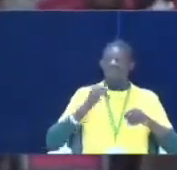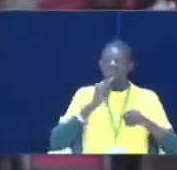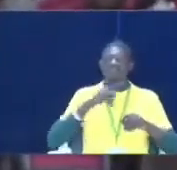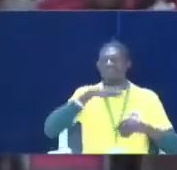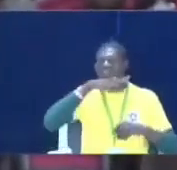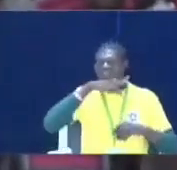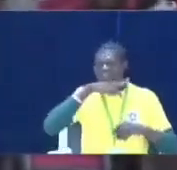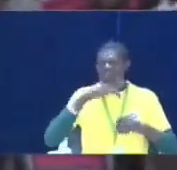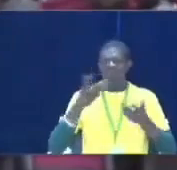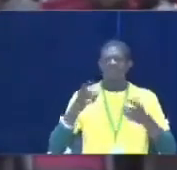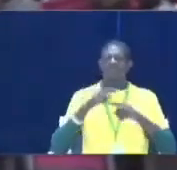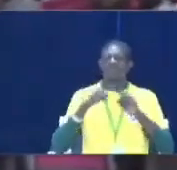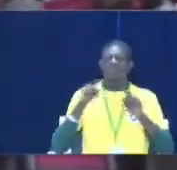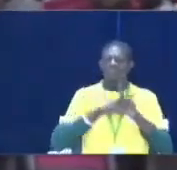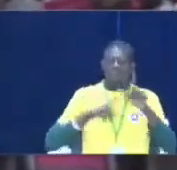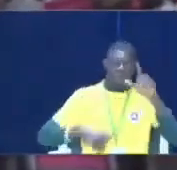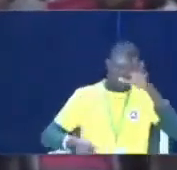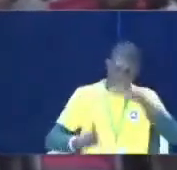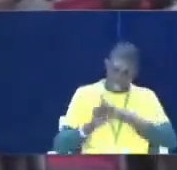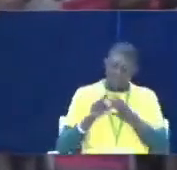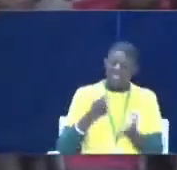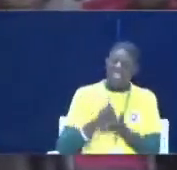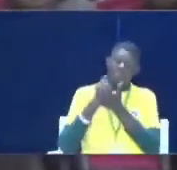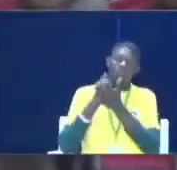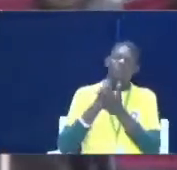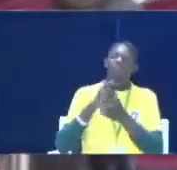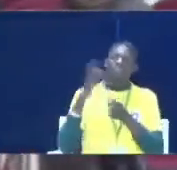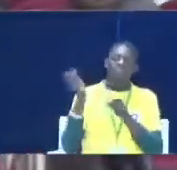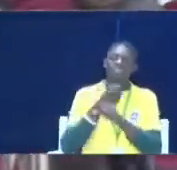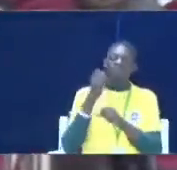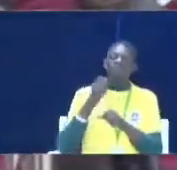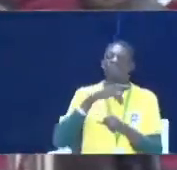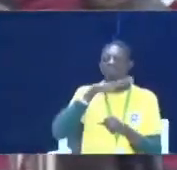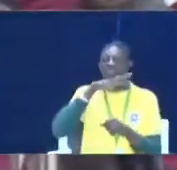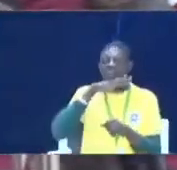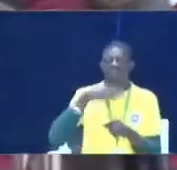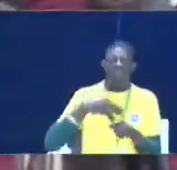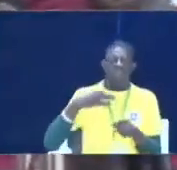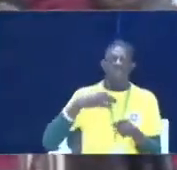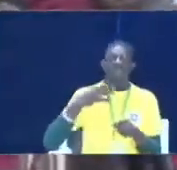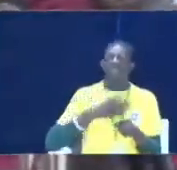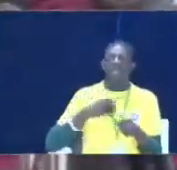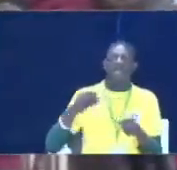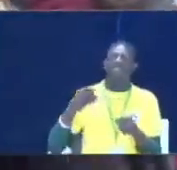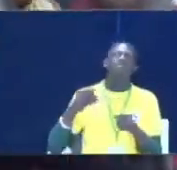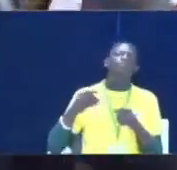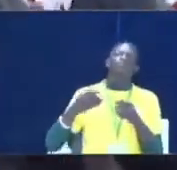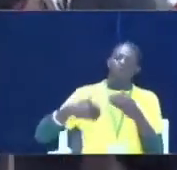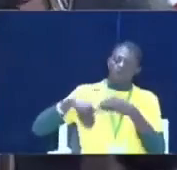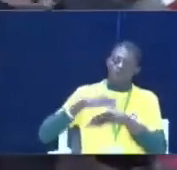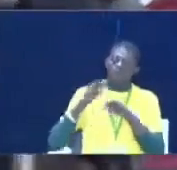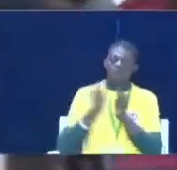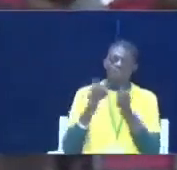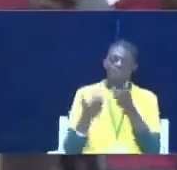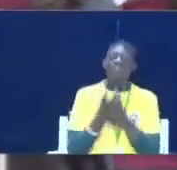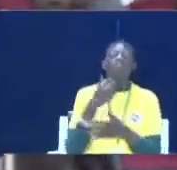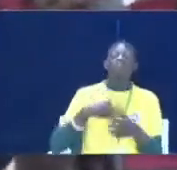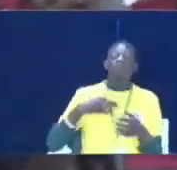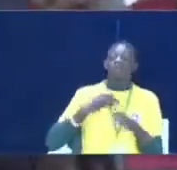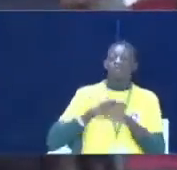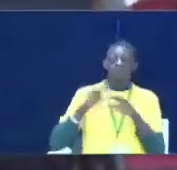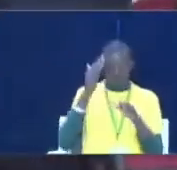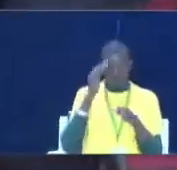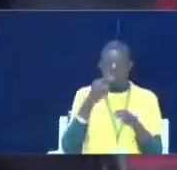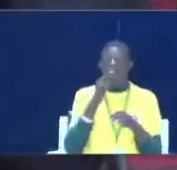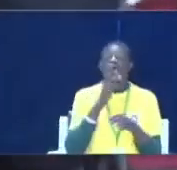polluted. But the Lord intervened. He said, take away the filthy garment and clothe him with a new garment. I don't know who you are